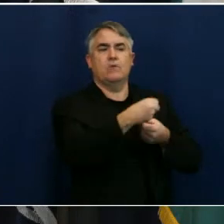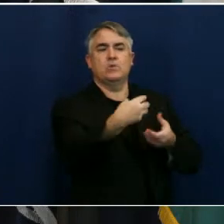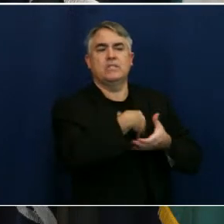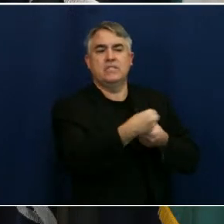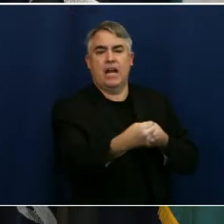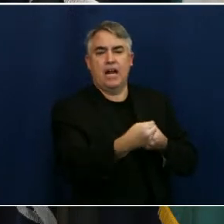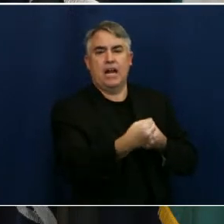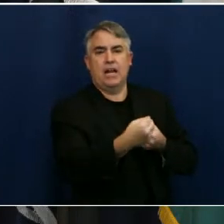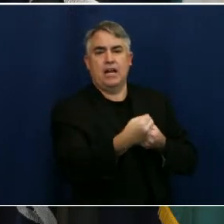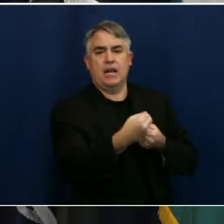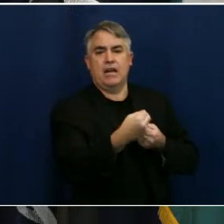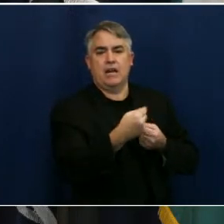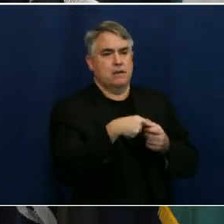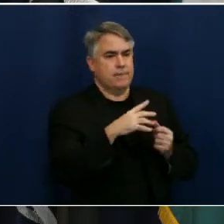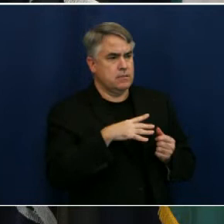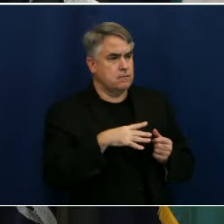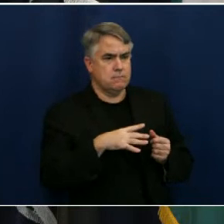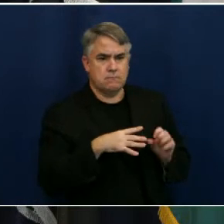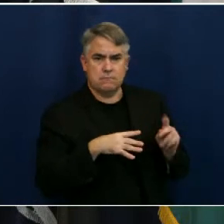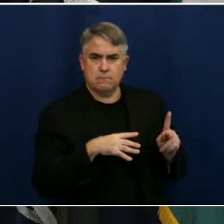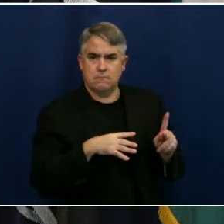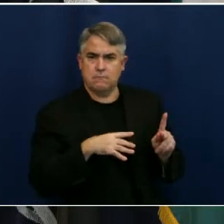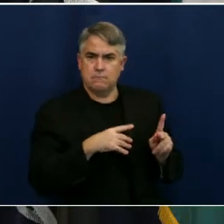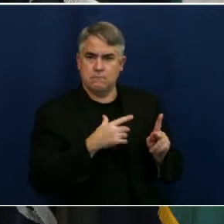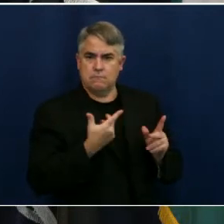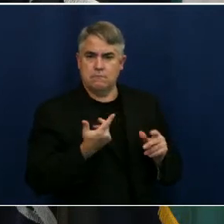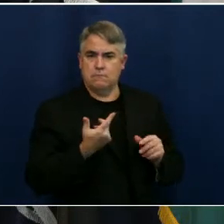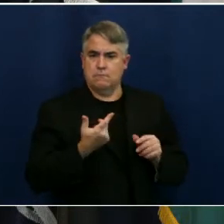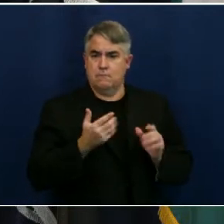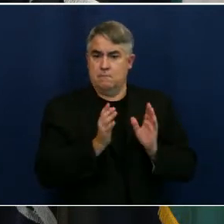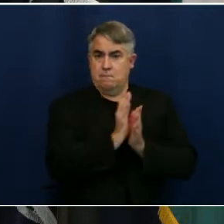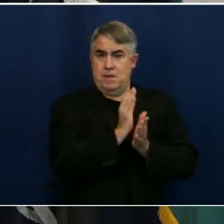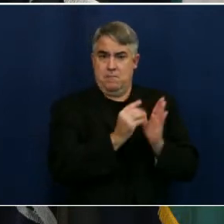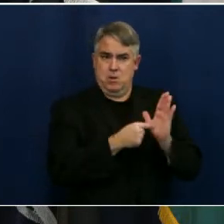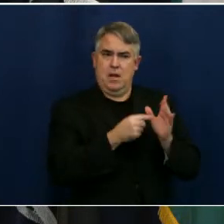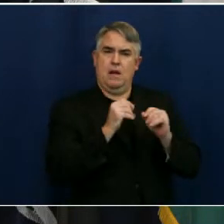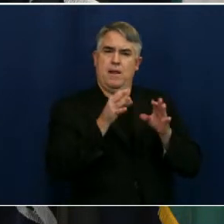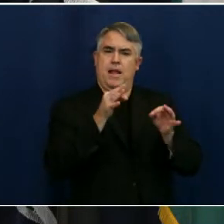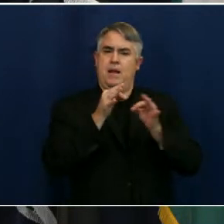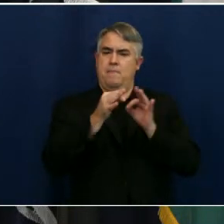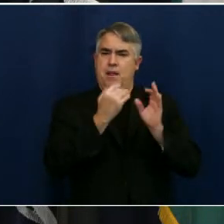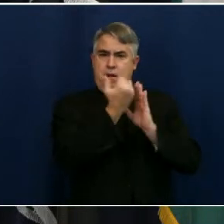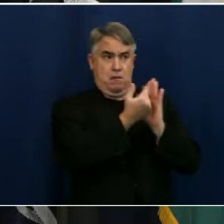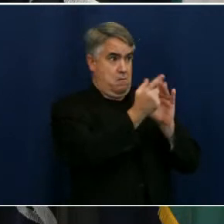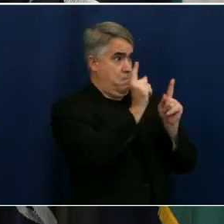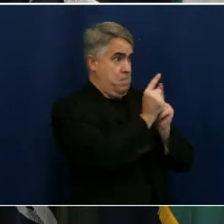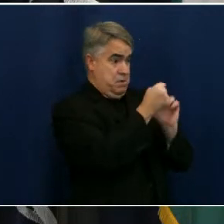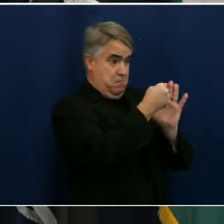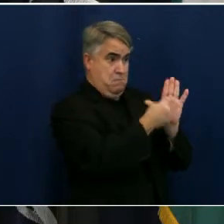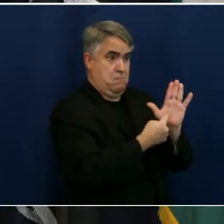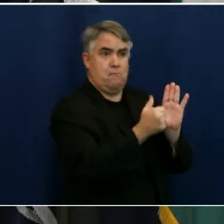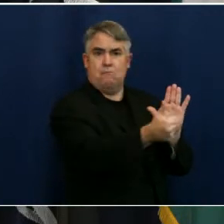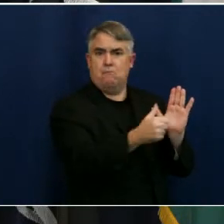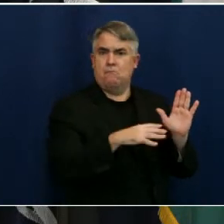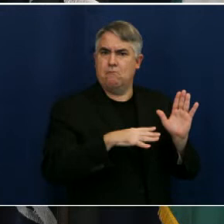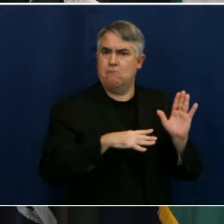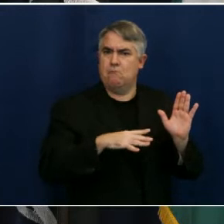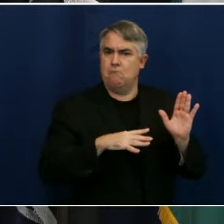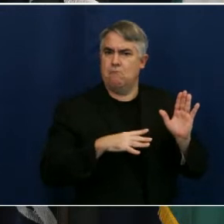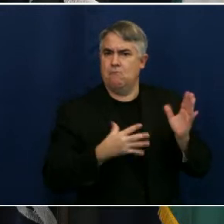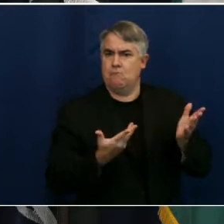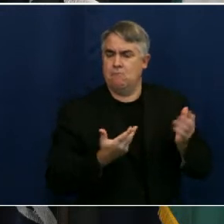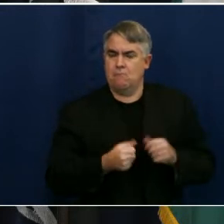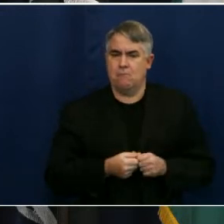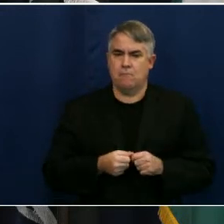doing outdoor dining. And so the letter would essentially validate what they are doing now, and there would be no action. Any citations